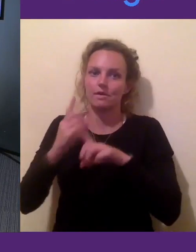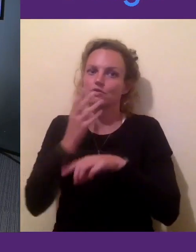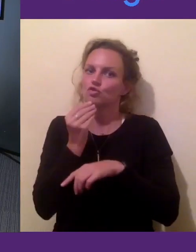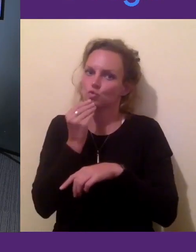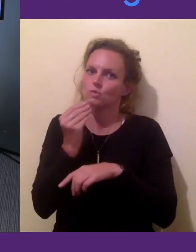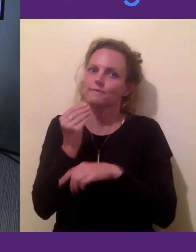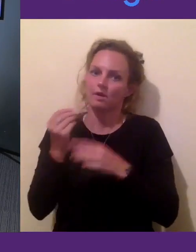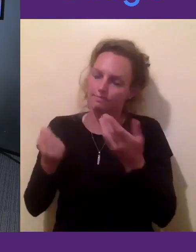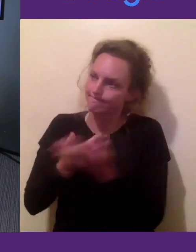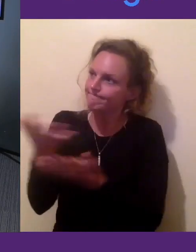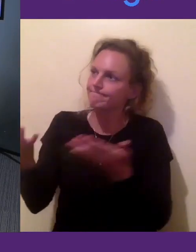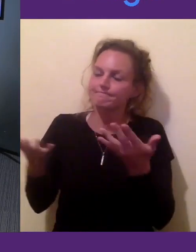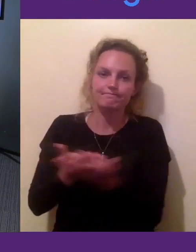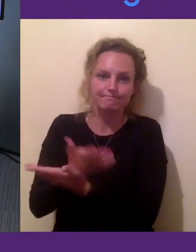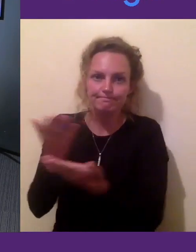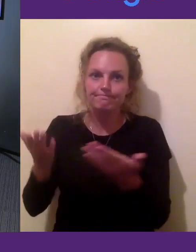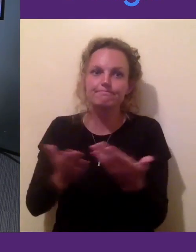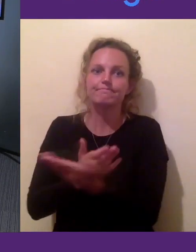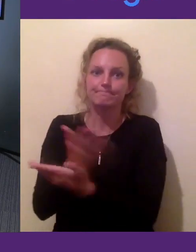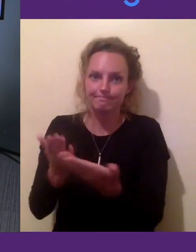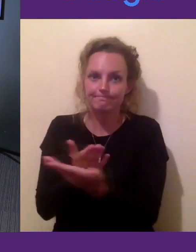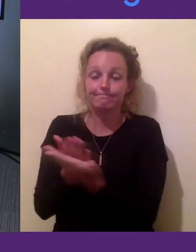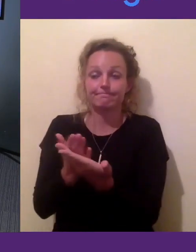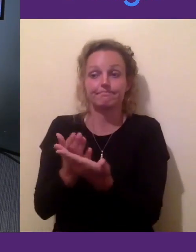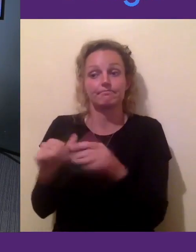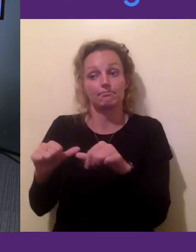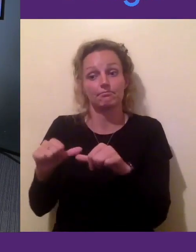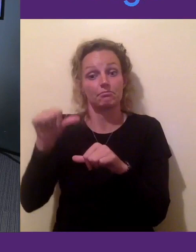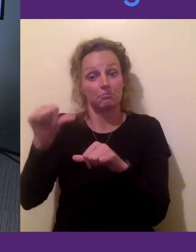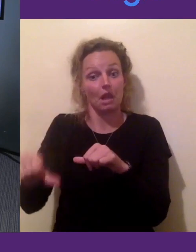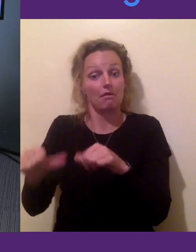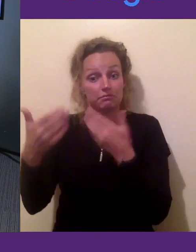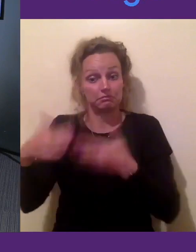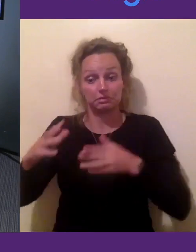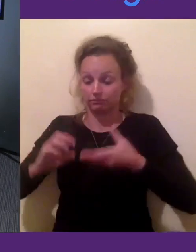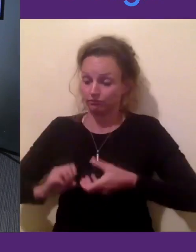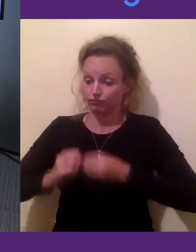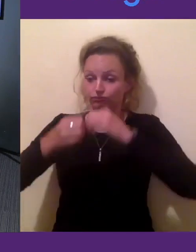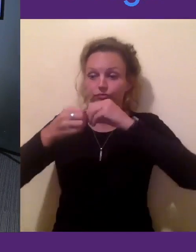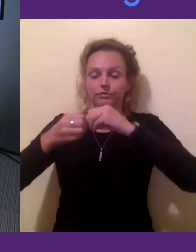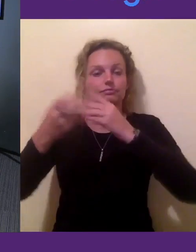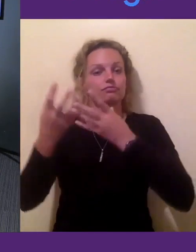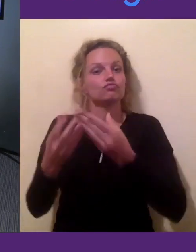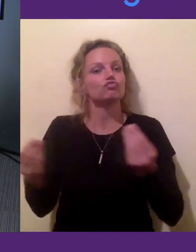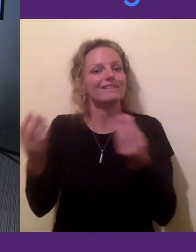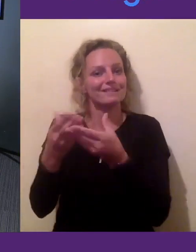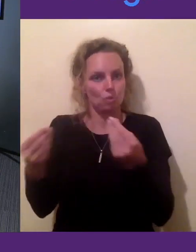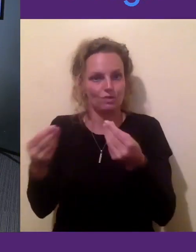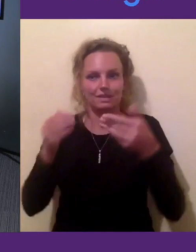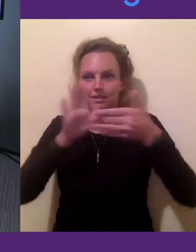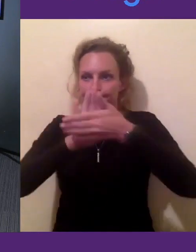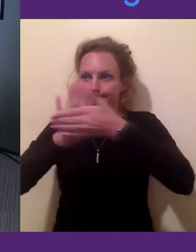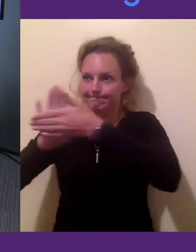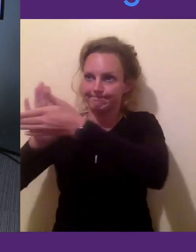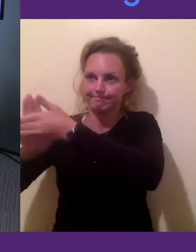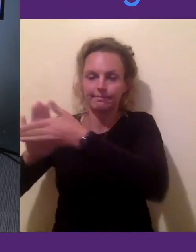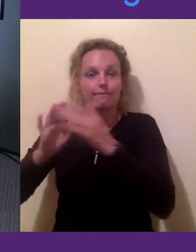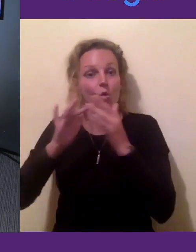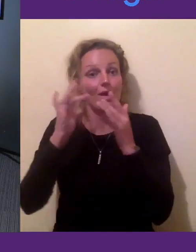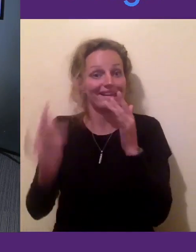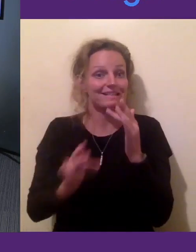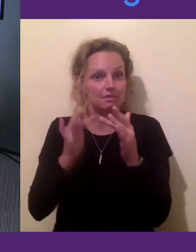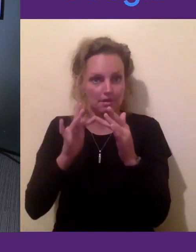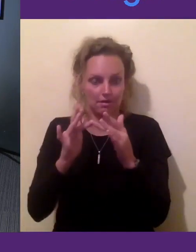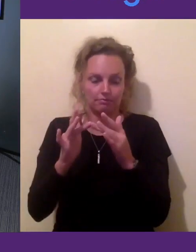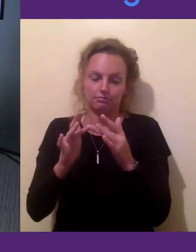on the back of that, what we did was create some resources for our intranet that staff can access, because people were asking me, how can I